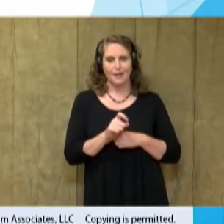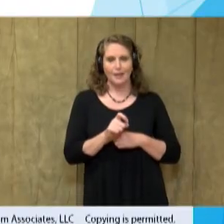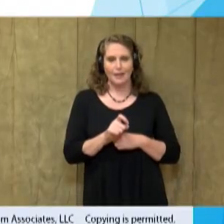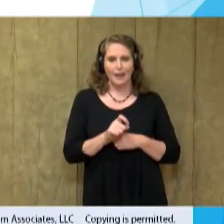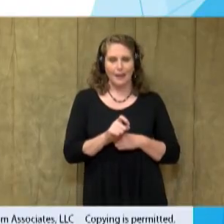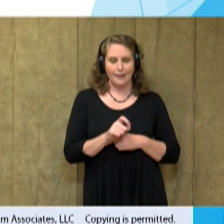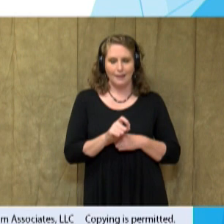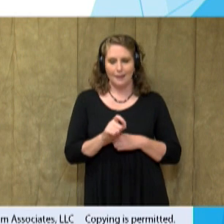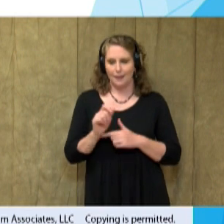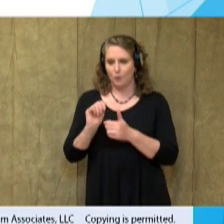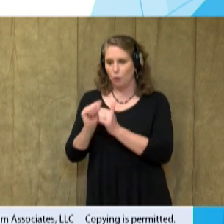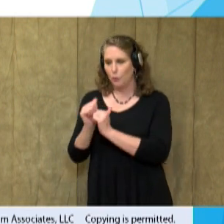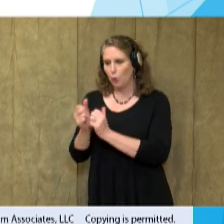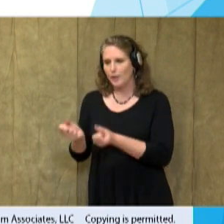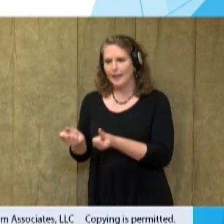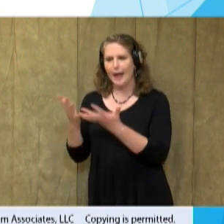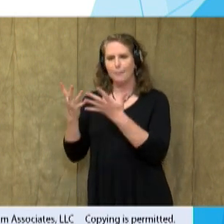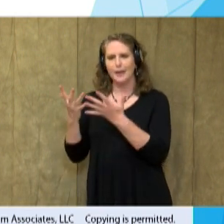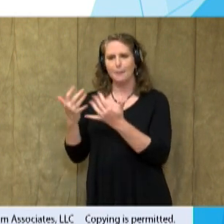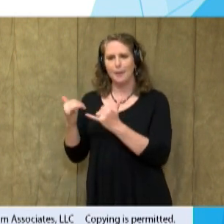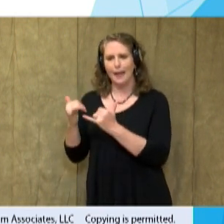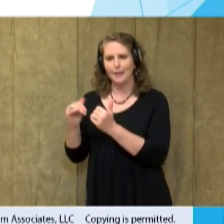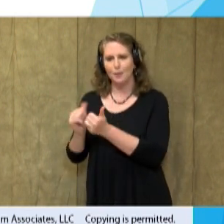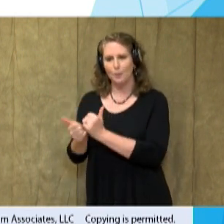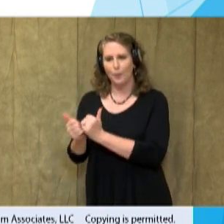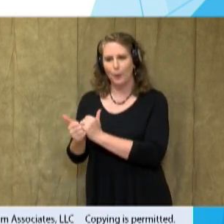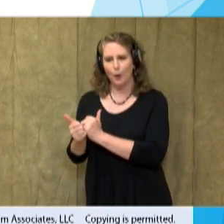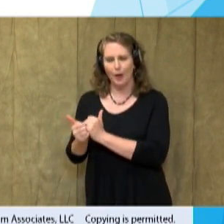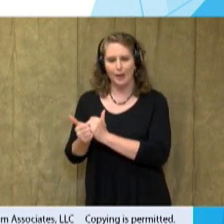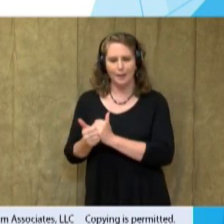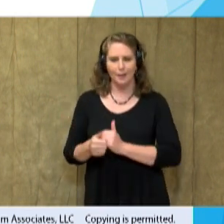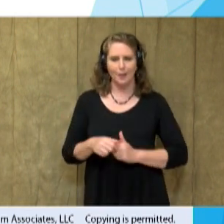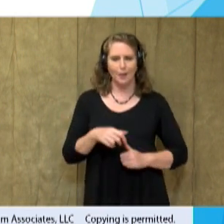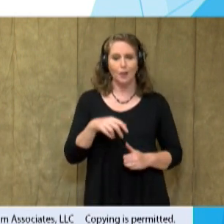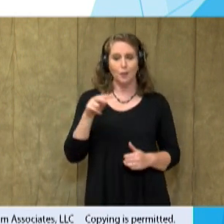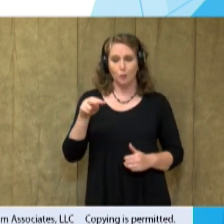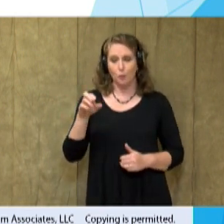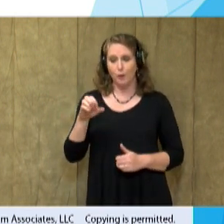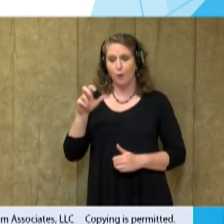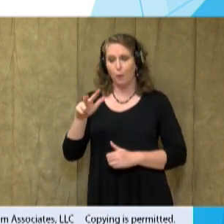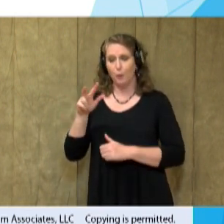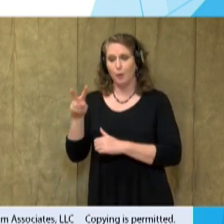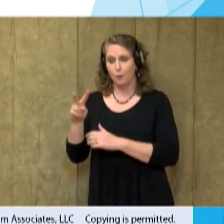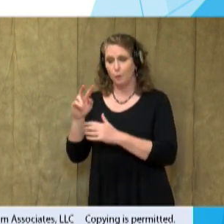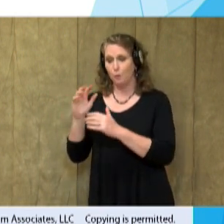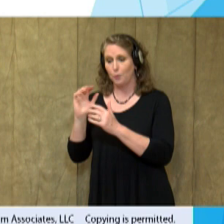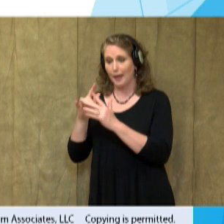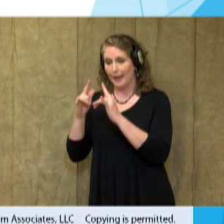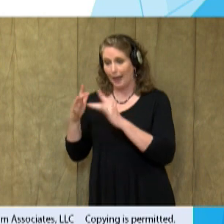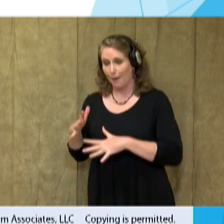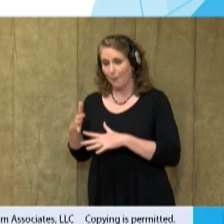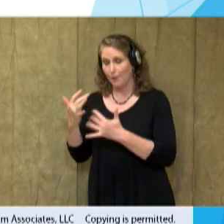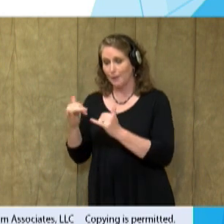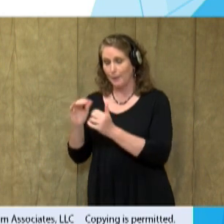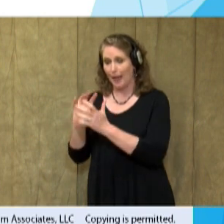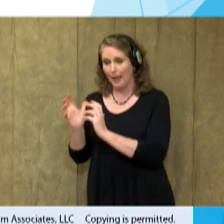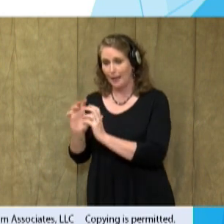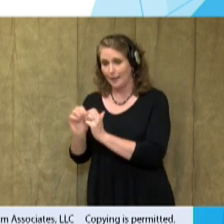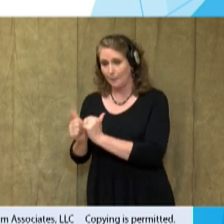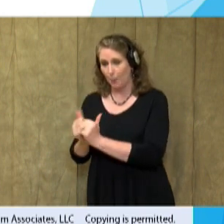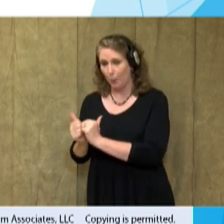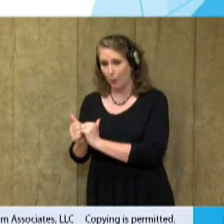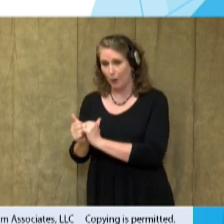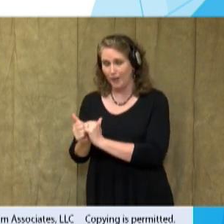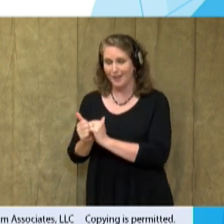How many campers do sports? So 232 campers do sports. So we were able to figure out that problem by